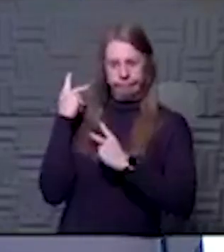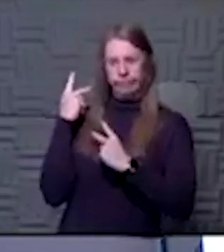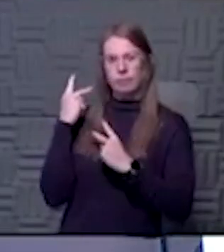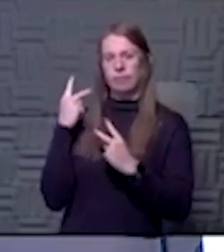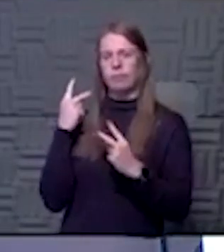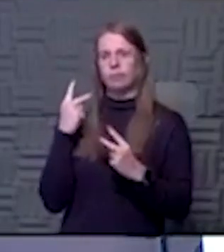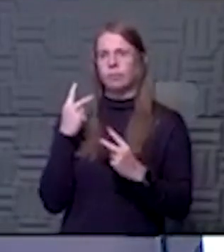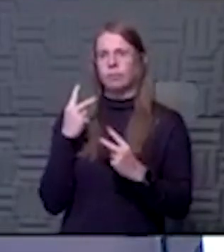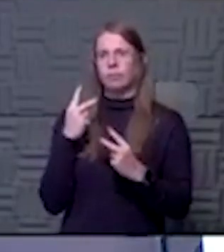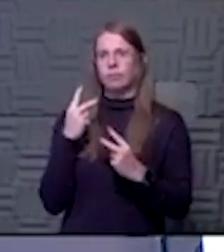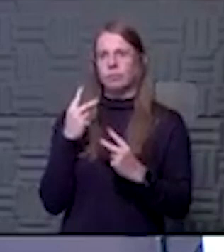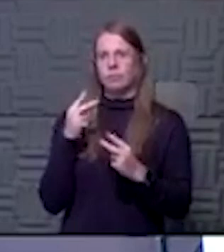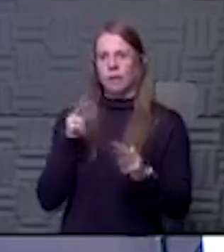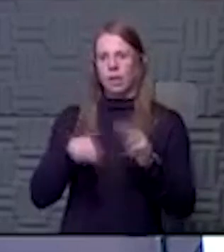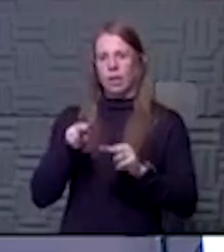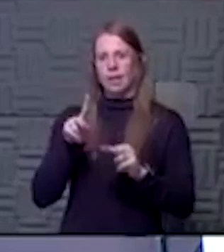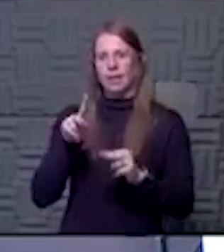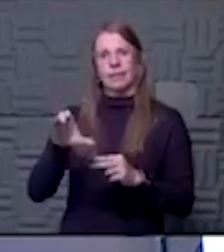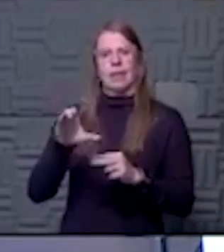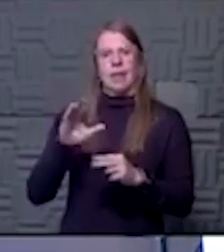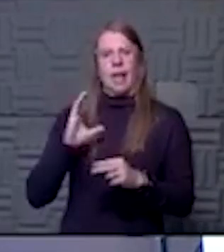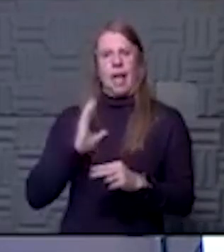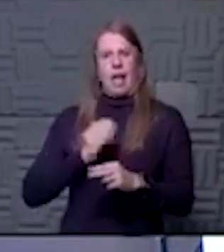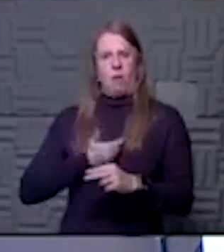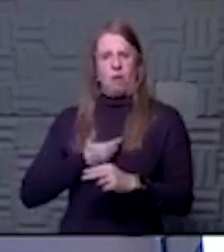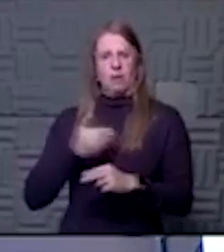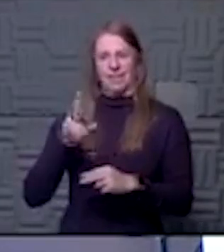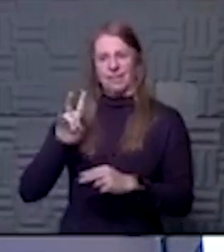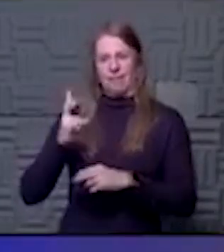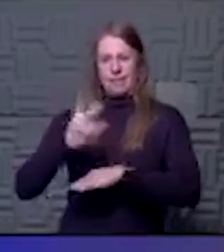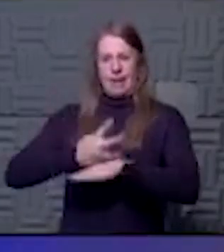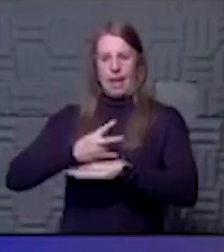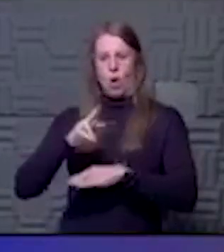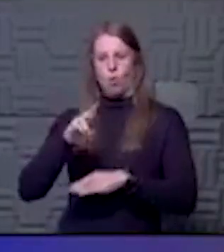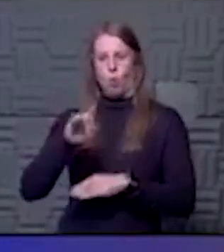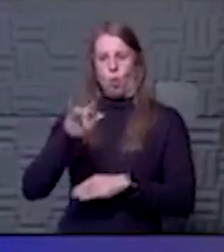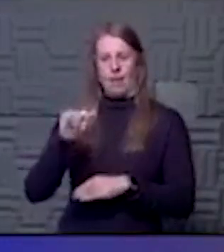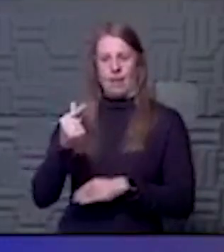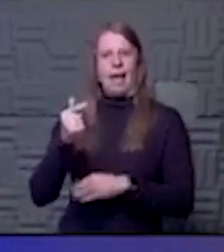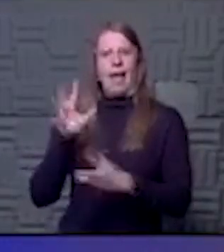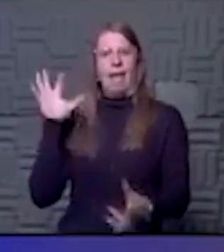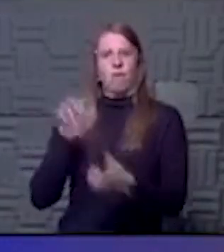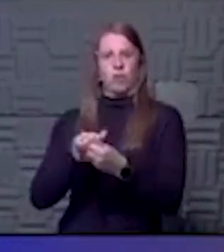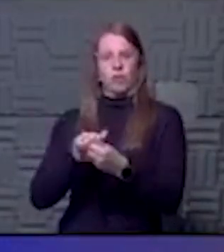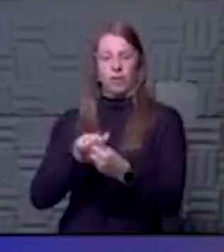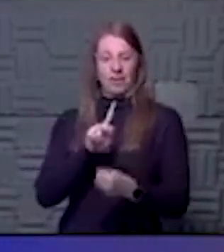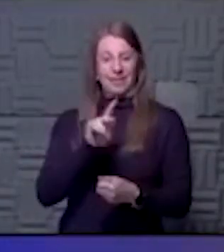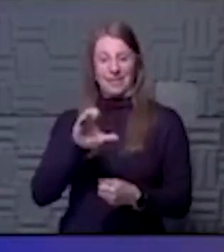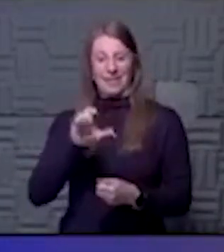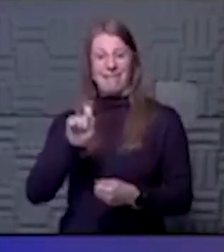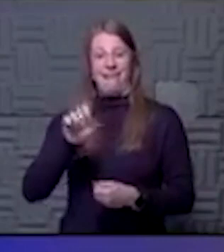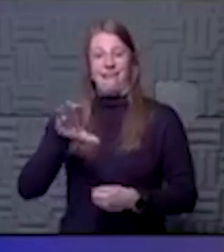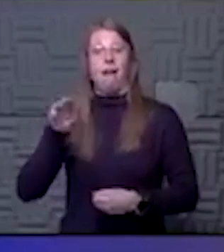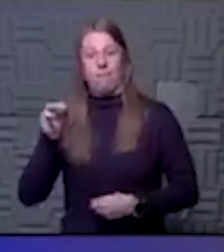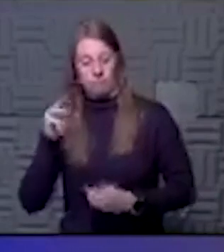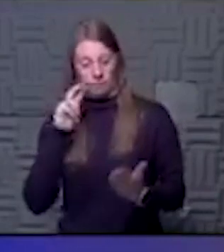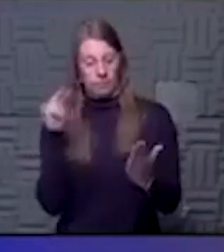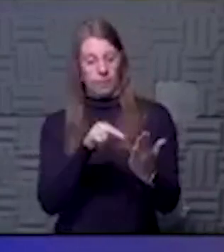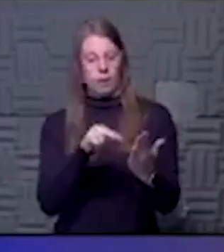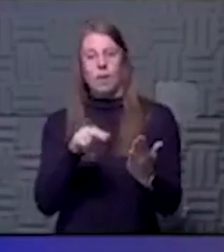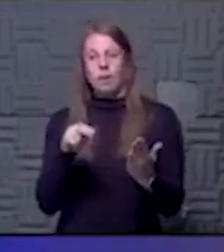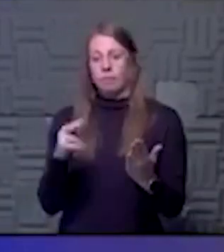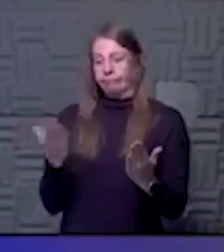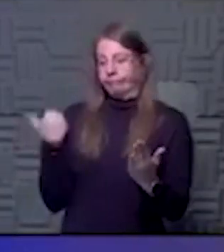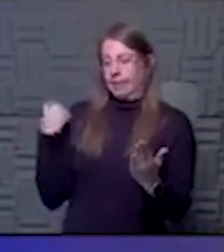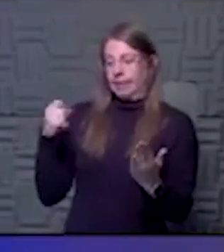the look at Kansas City and our rolling 7-day average. Yeah, based on kansascity.com, back on September